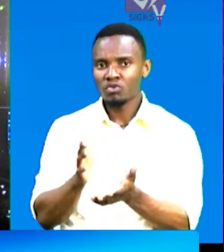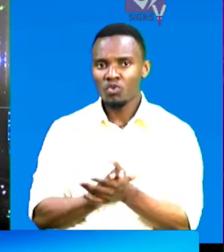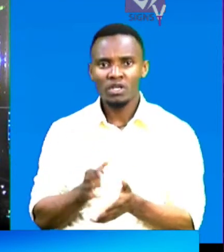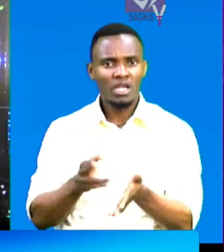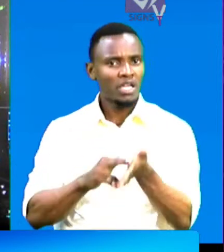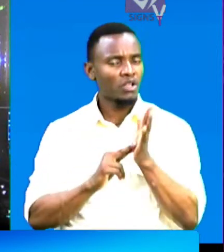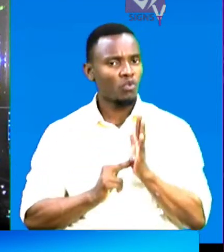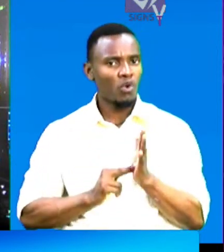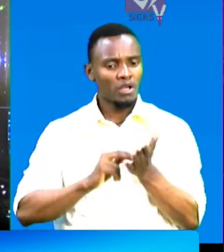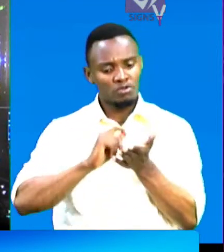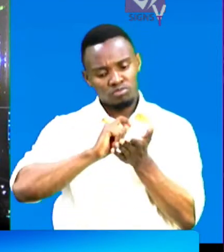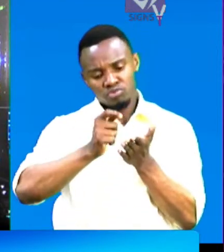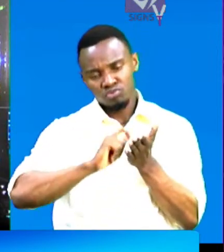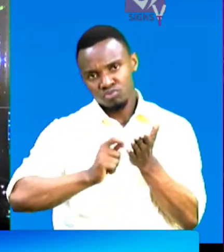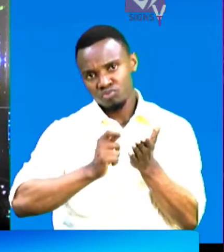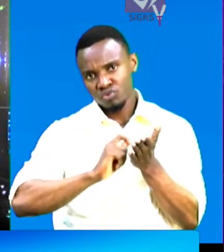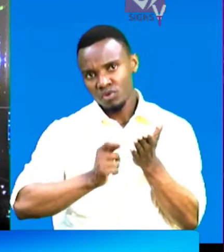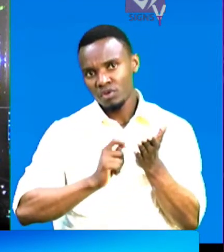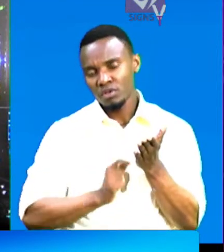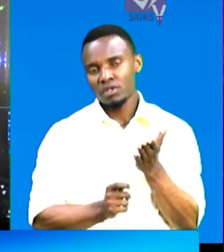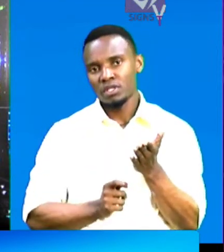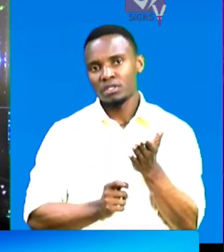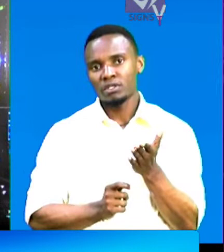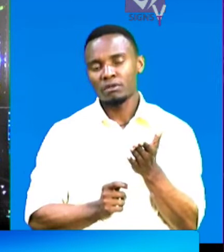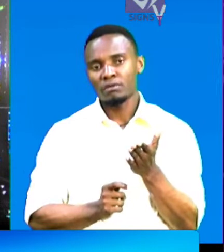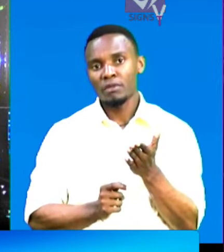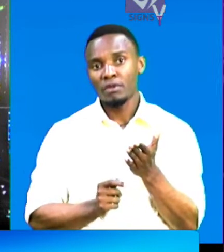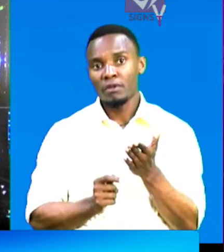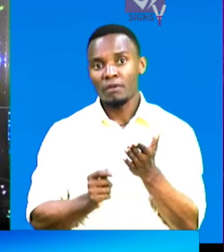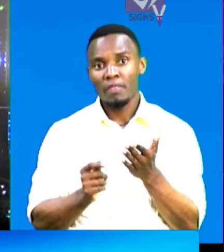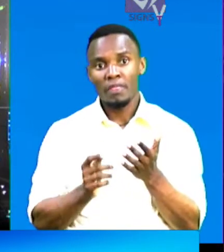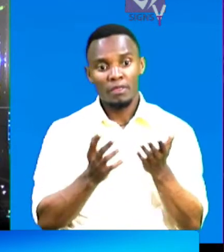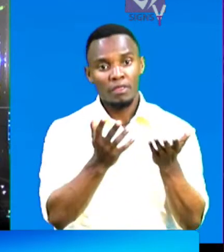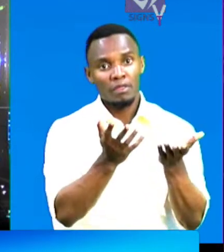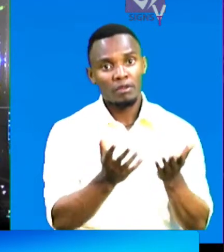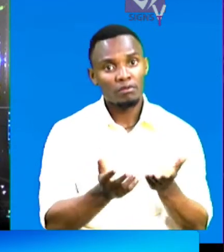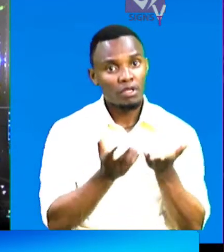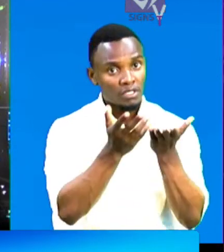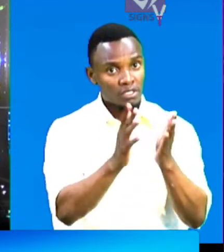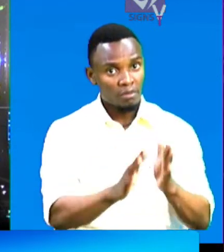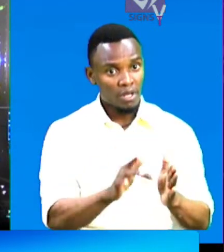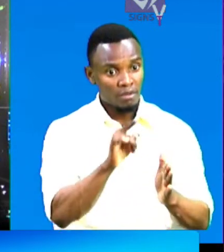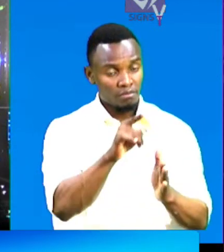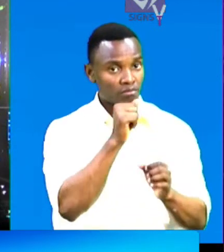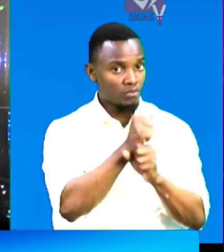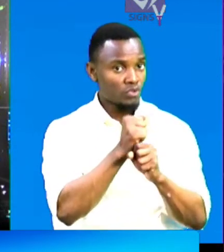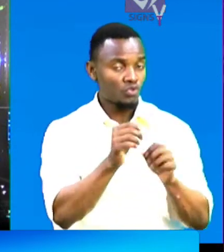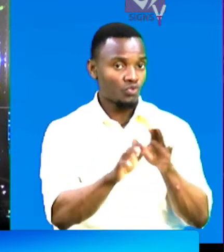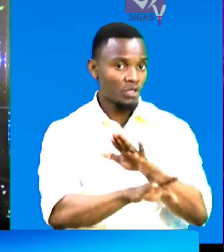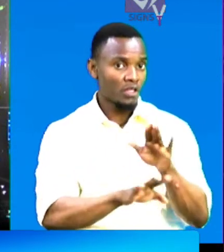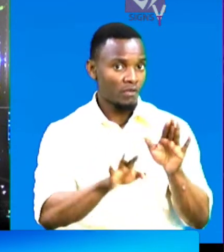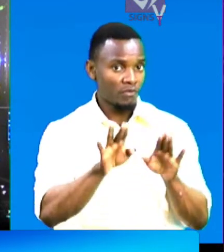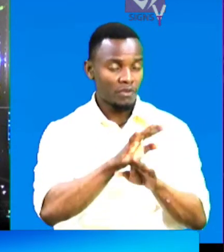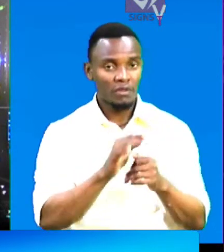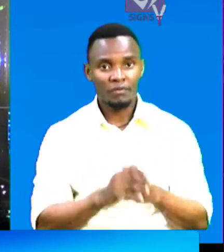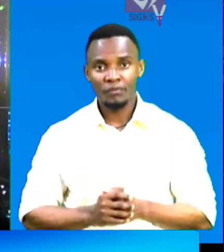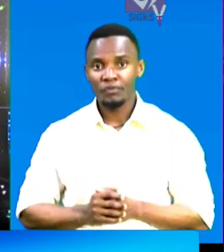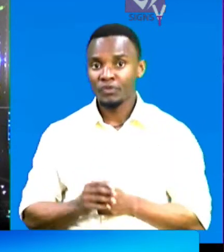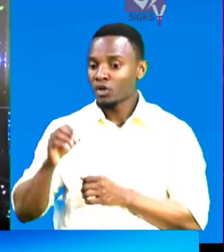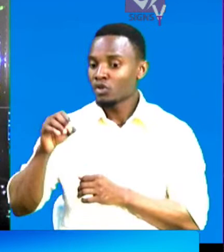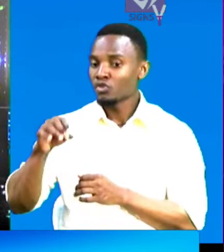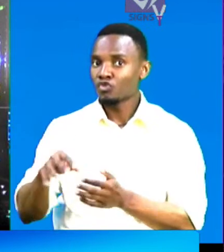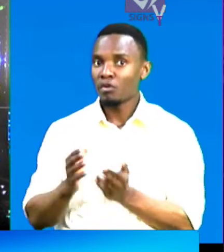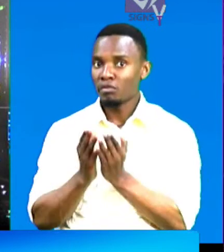inventorial orders in any way. The supplier takes care of everything. Drop